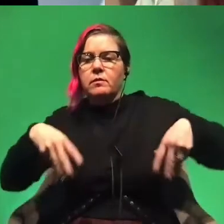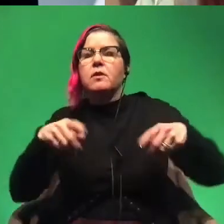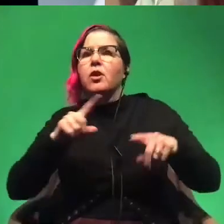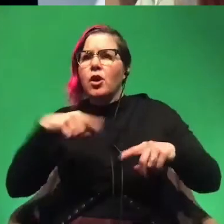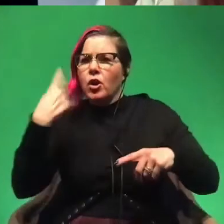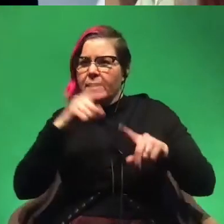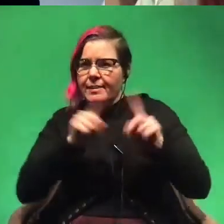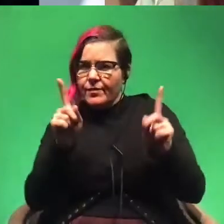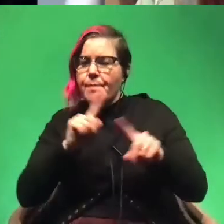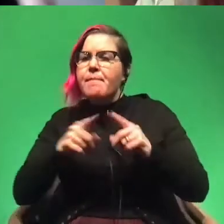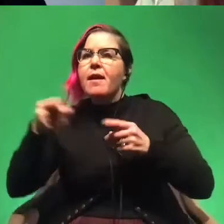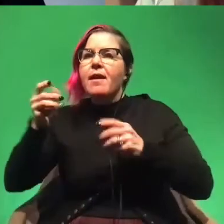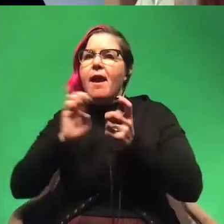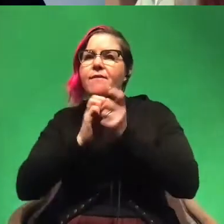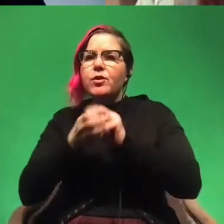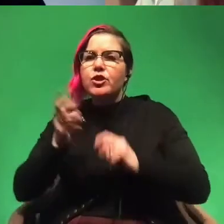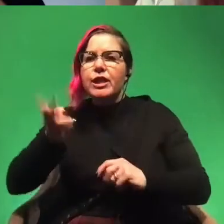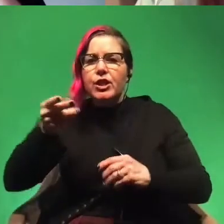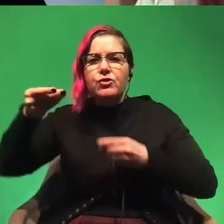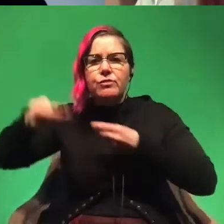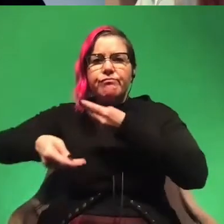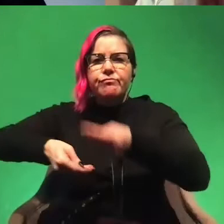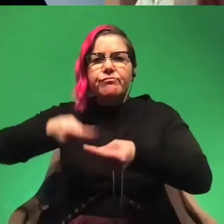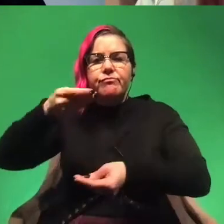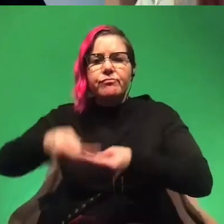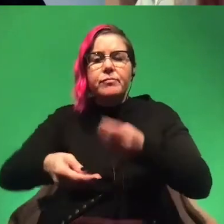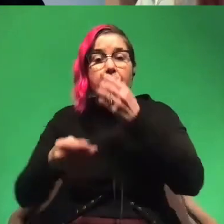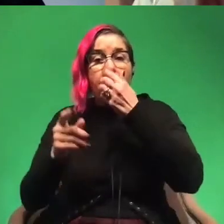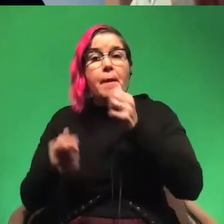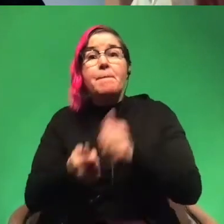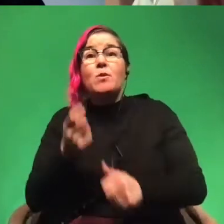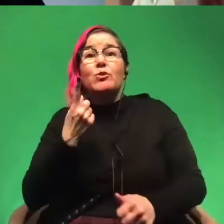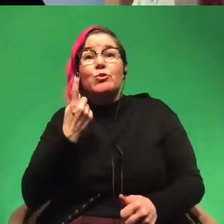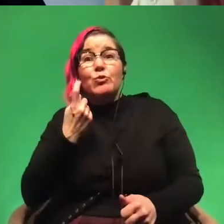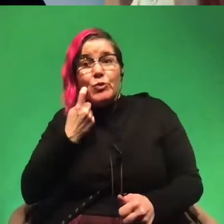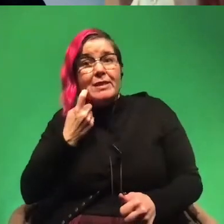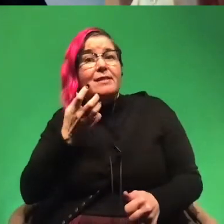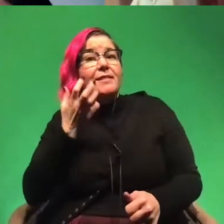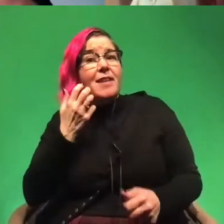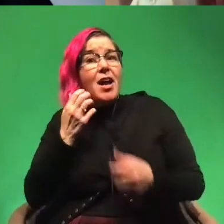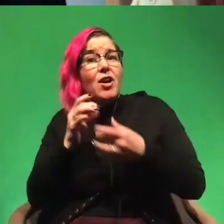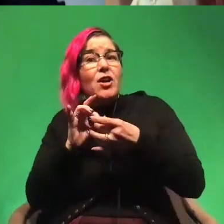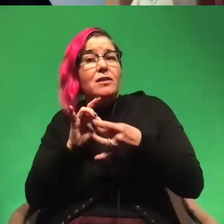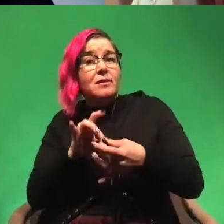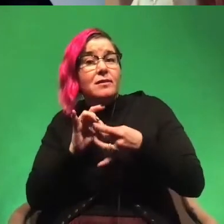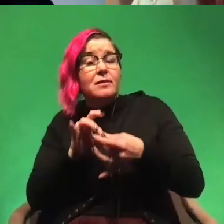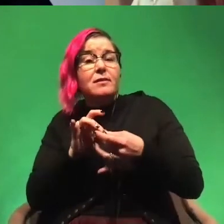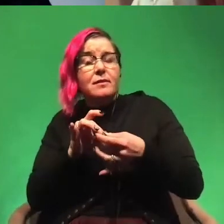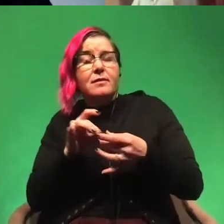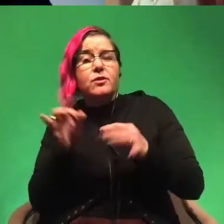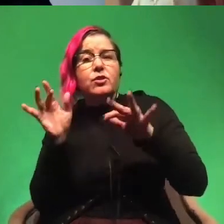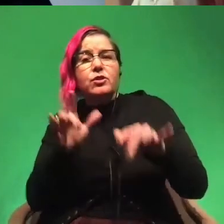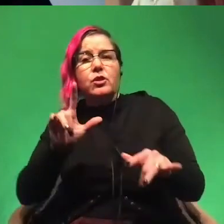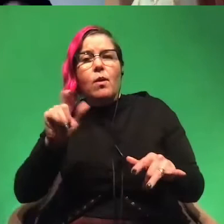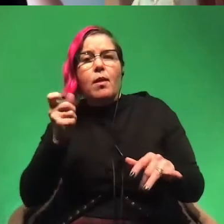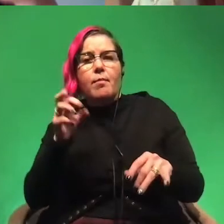have a similar evolutionary history. They share a common ancestor. But the most recent common ancestor of the tiger, the tiger and the snow leopard share a most recent